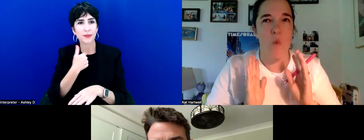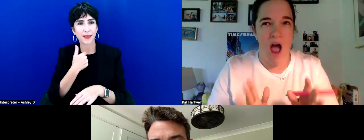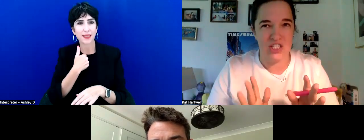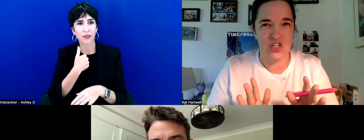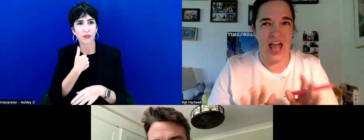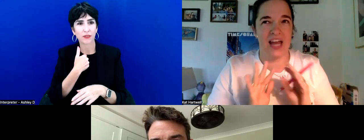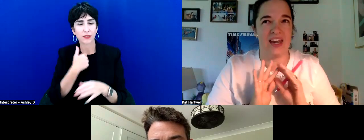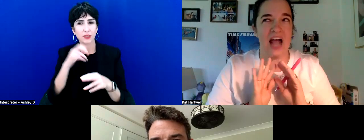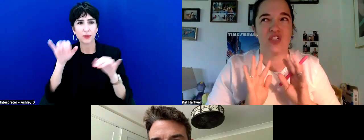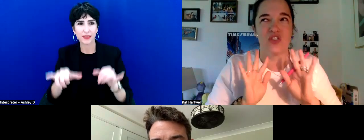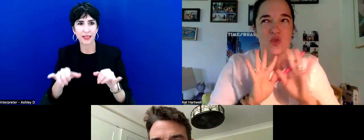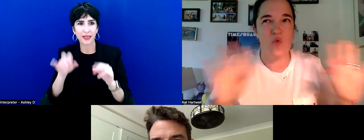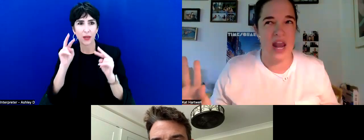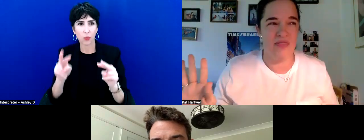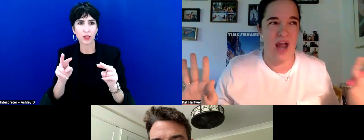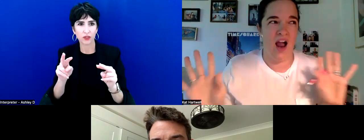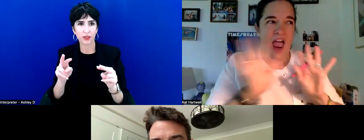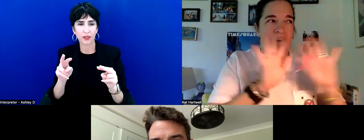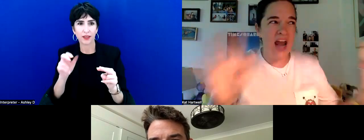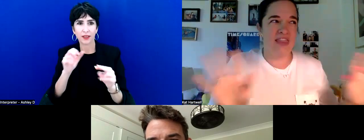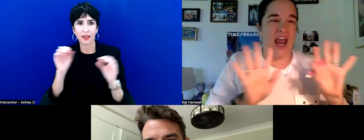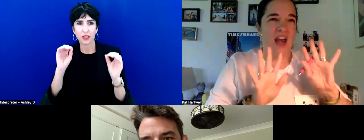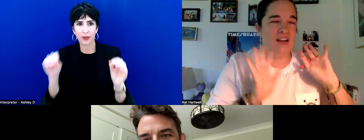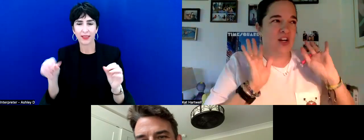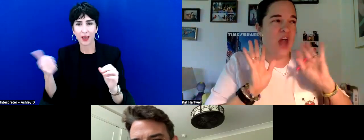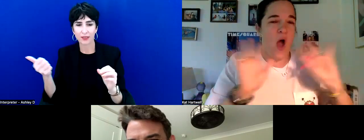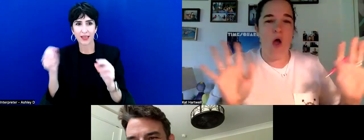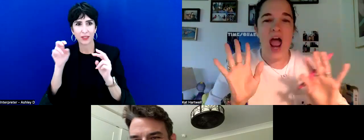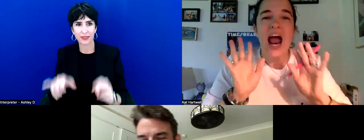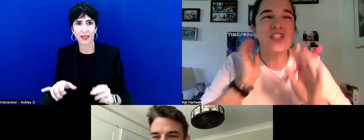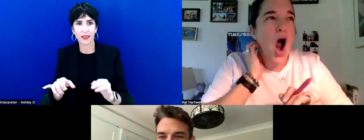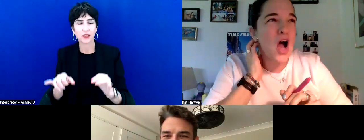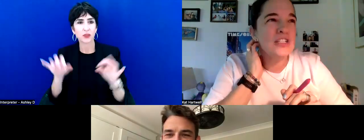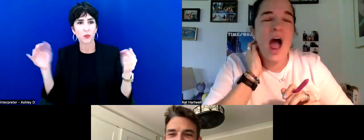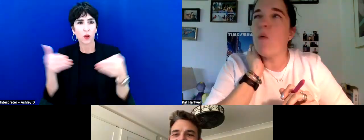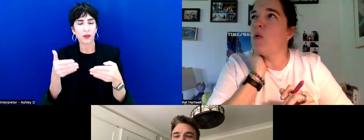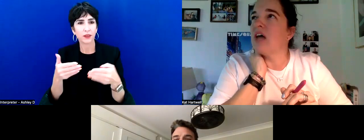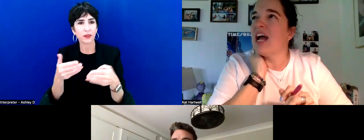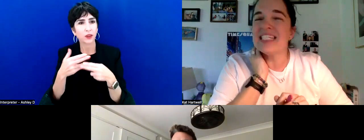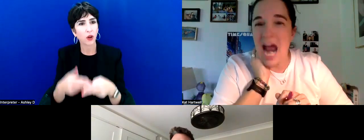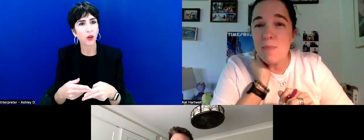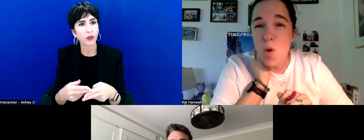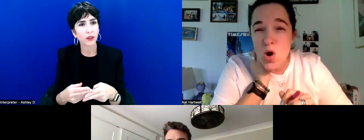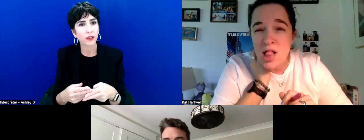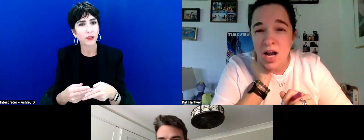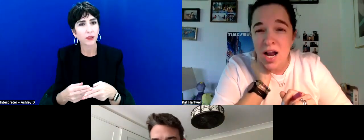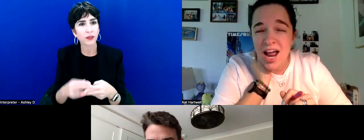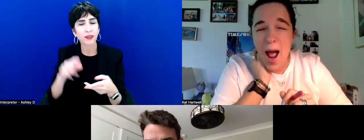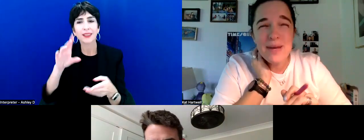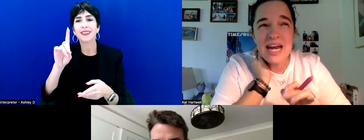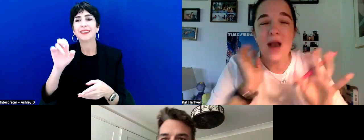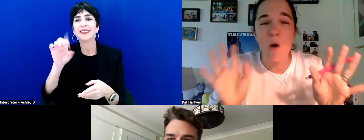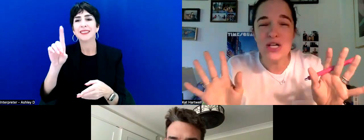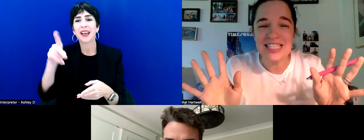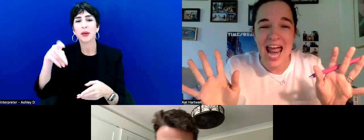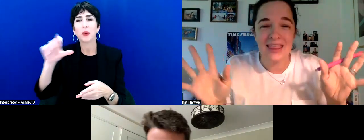sit and watch it, not just do anything. Anything, no. It's called, what was that? Deadpool?